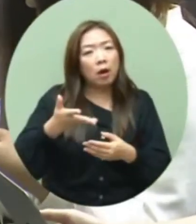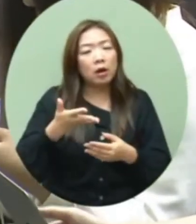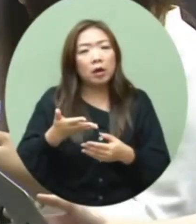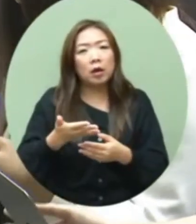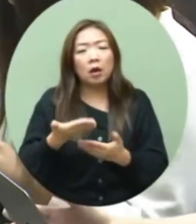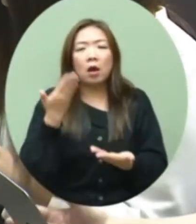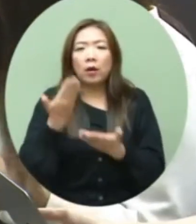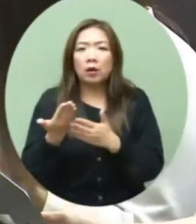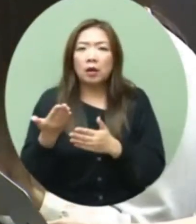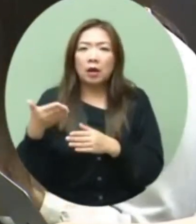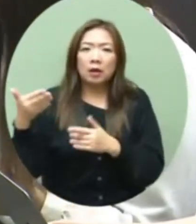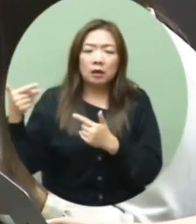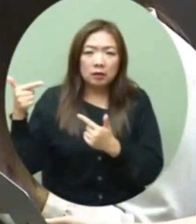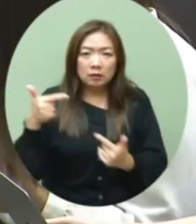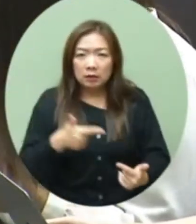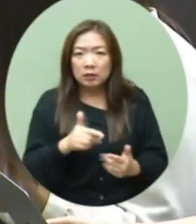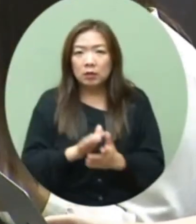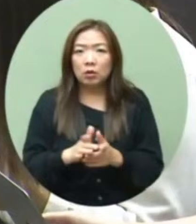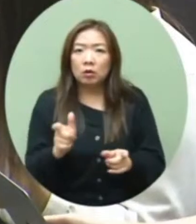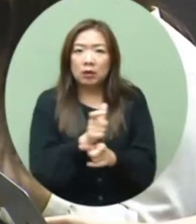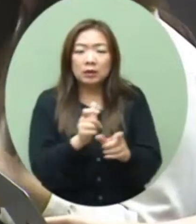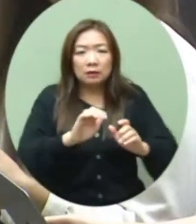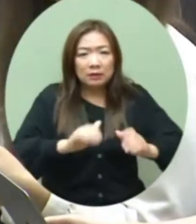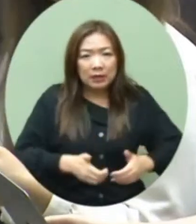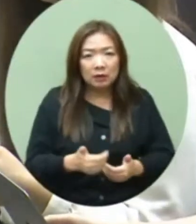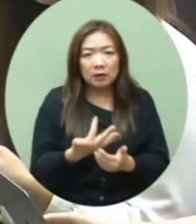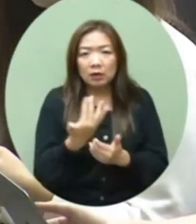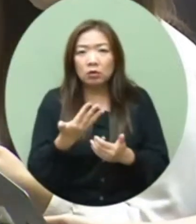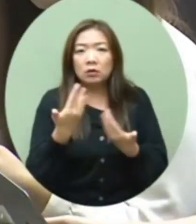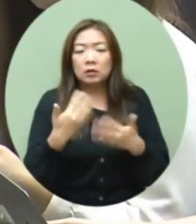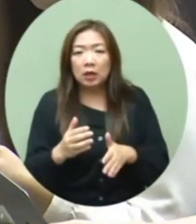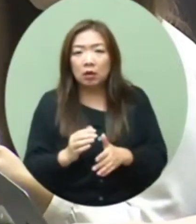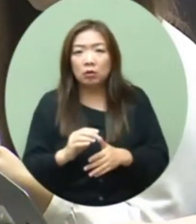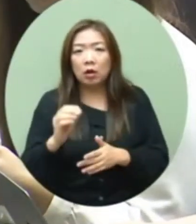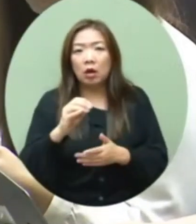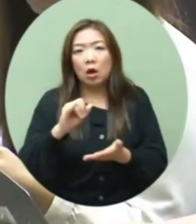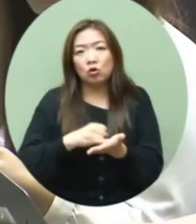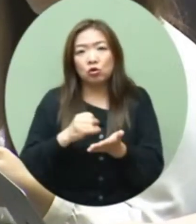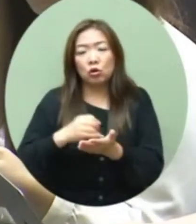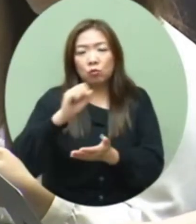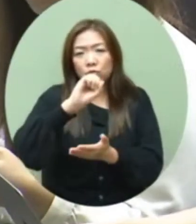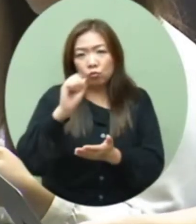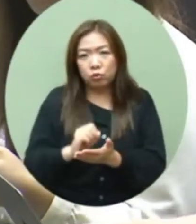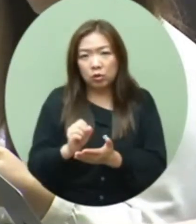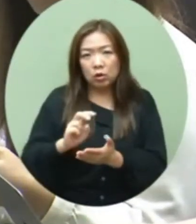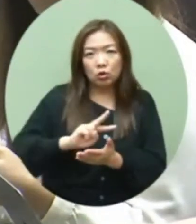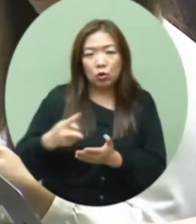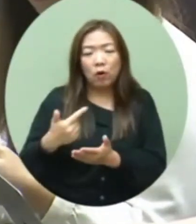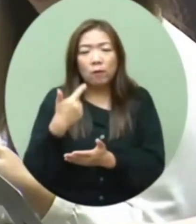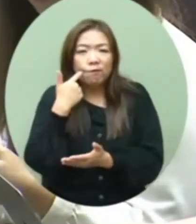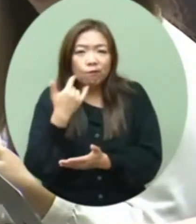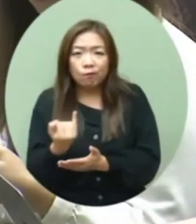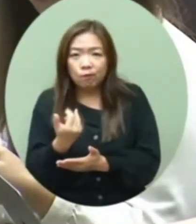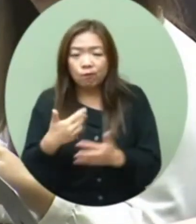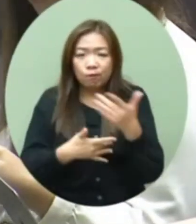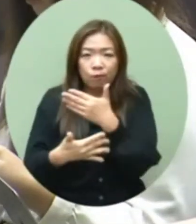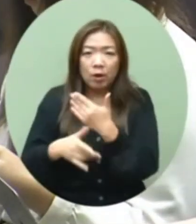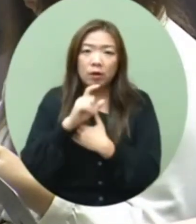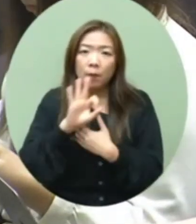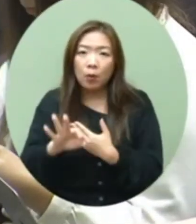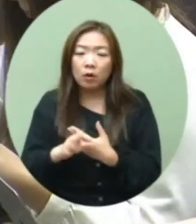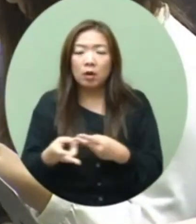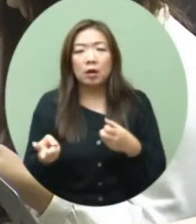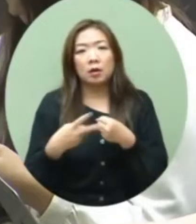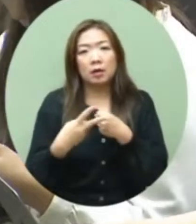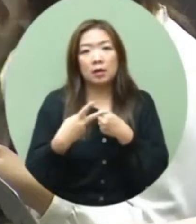There is a reduction. Is there a time when the duty will go back up when you have